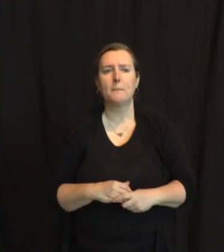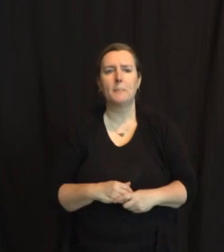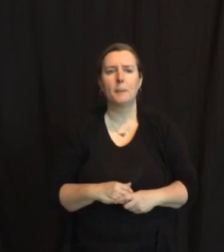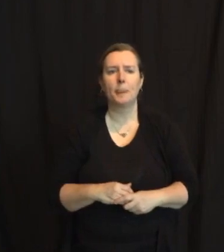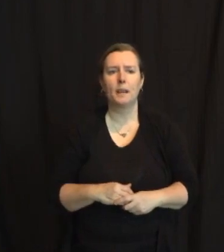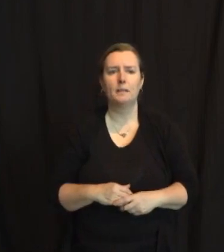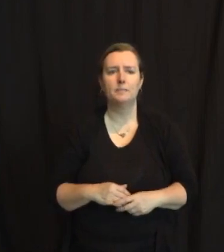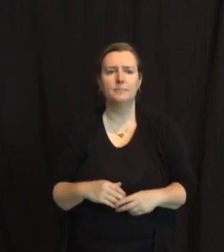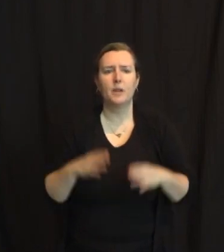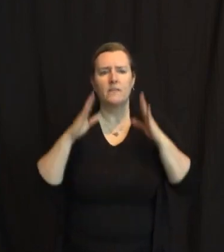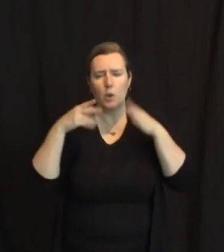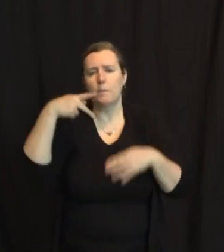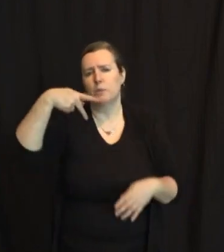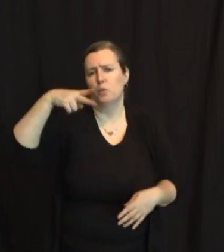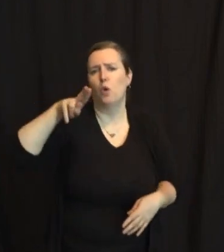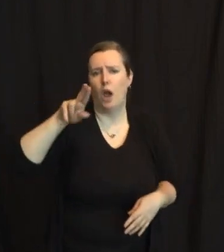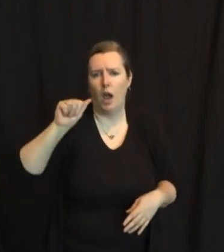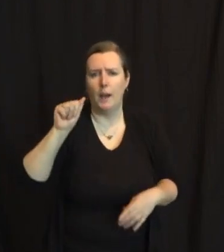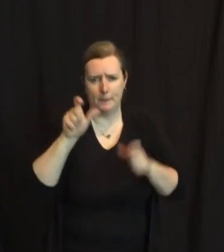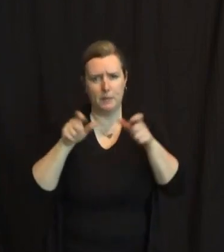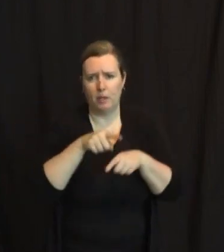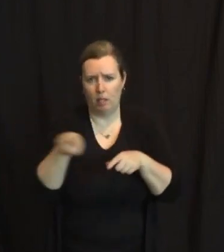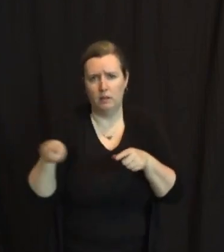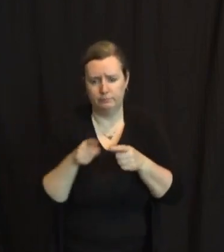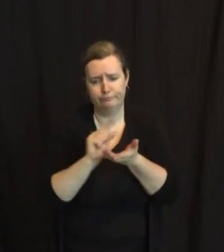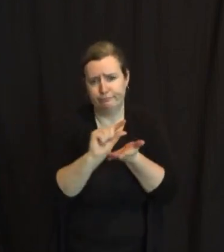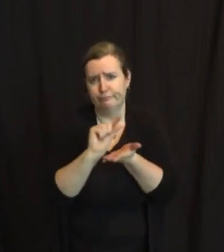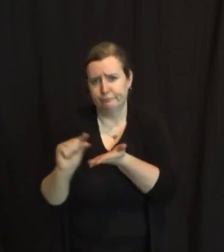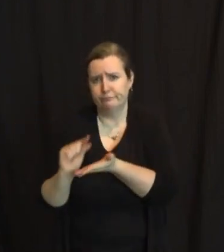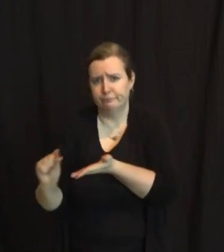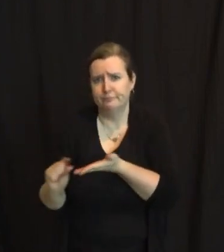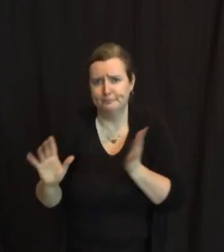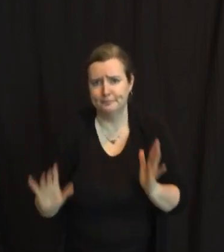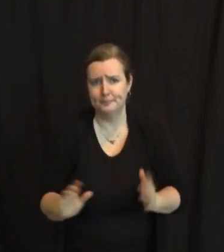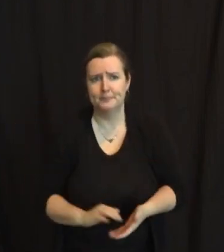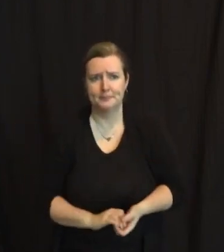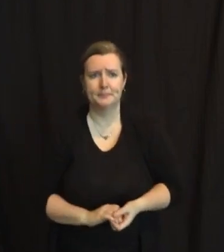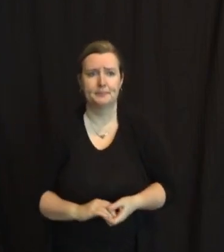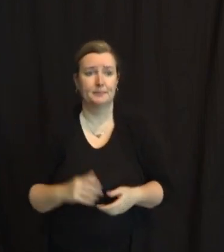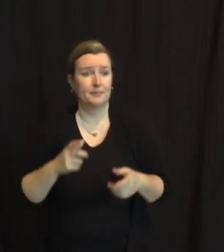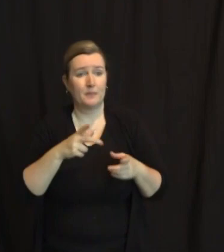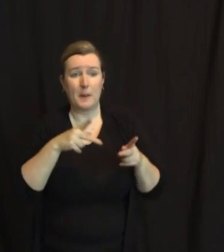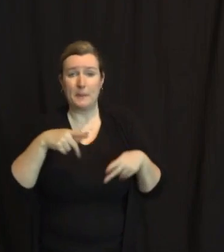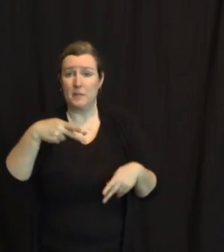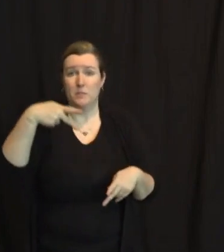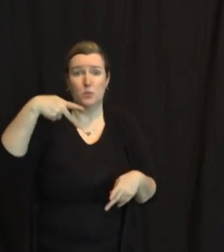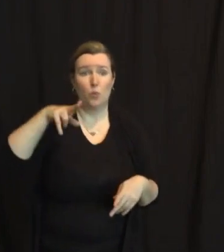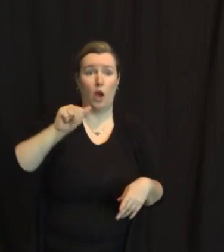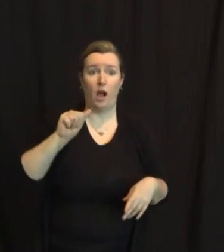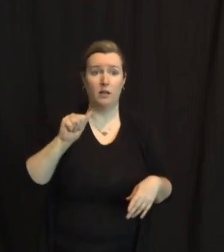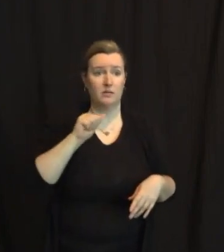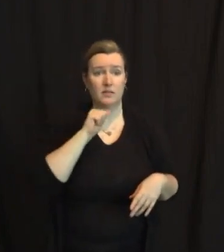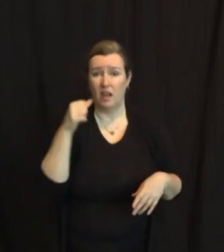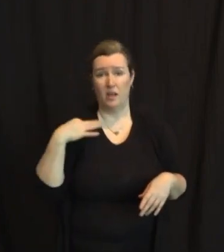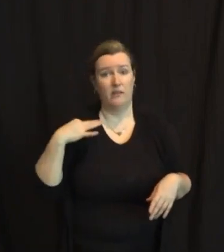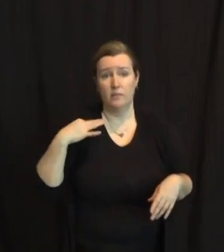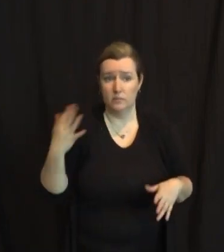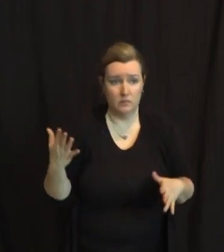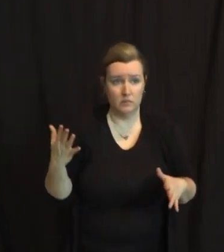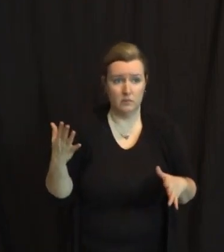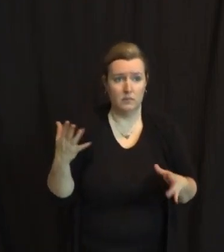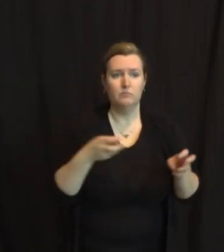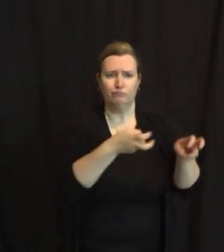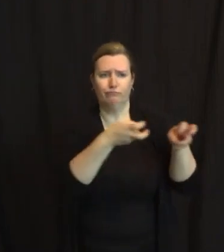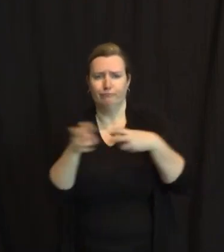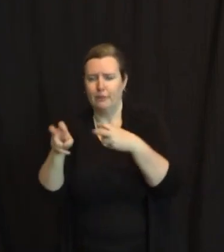of those appointments are being made for folks who are coming up as ineligible, but they'll be eligible for PUA, and their appointments will get canceled.